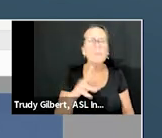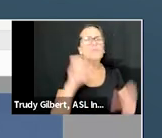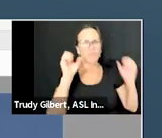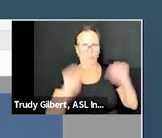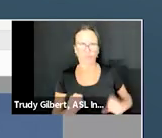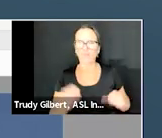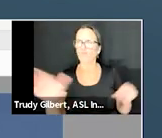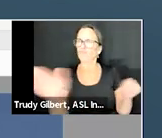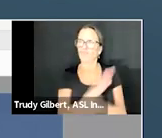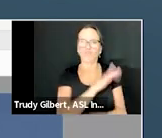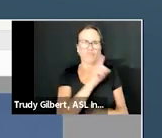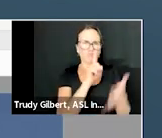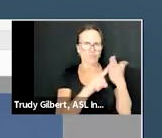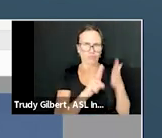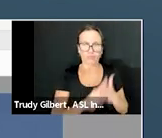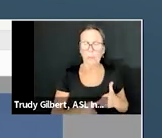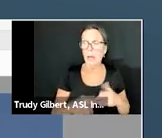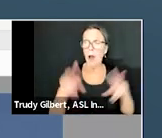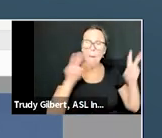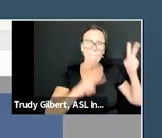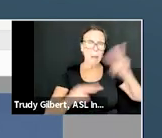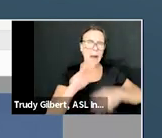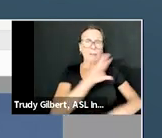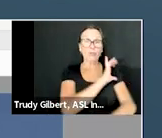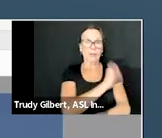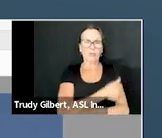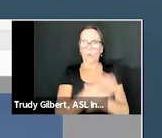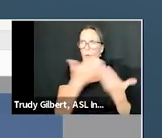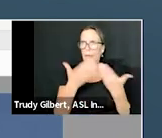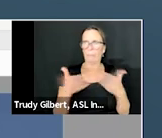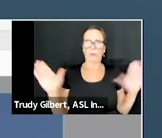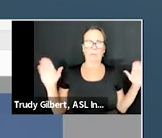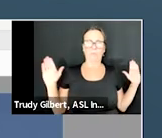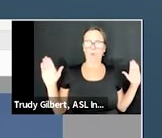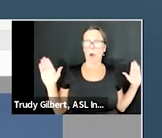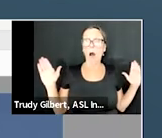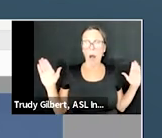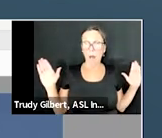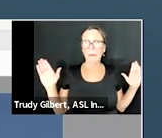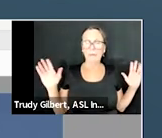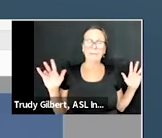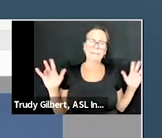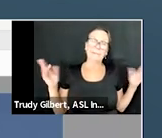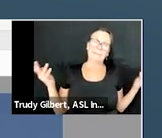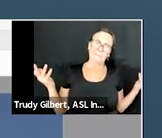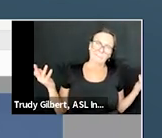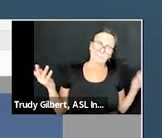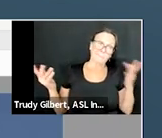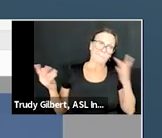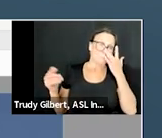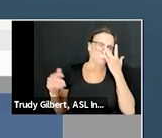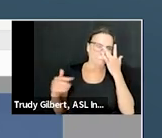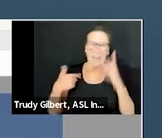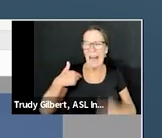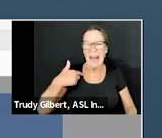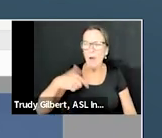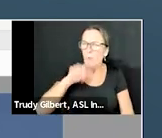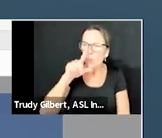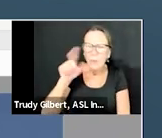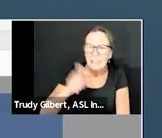So our monitoring authority is pretty broad. We don't necessarily need to suspect abuse and